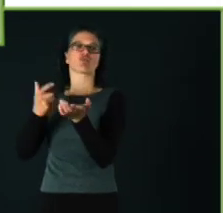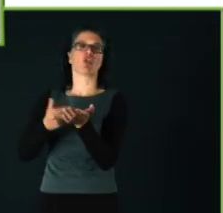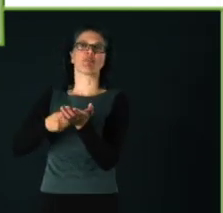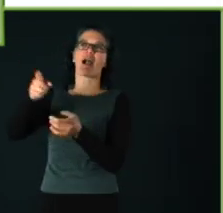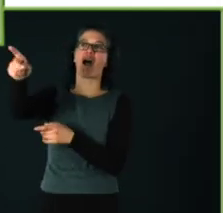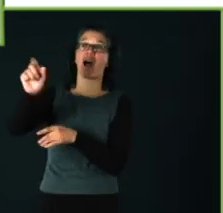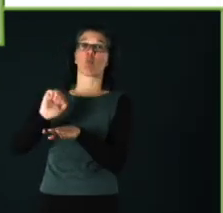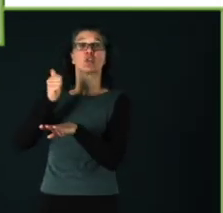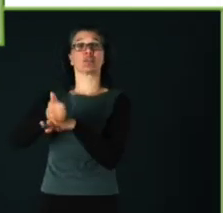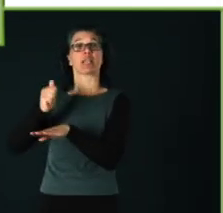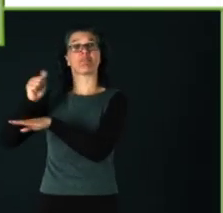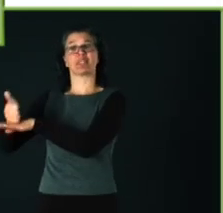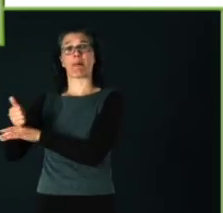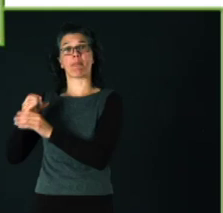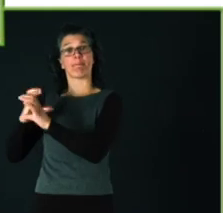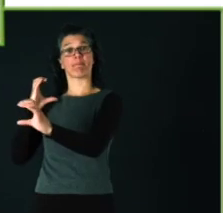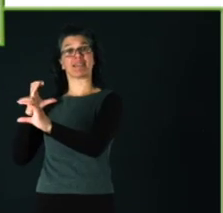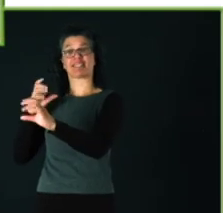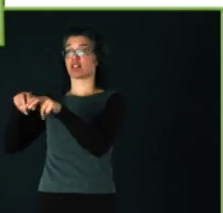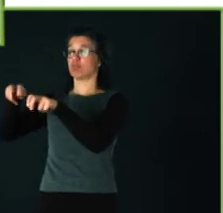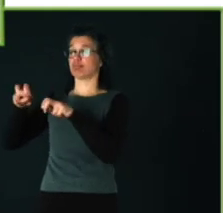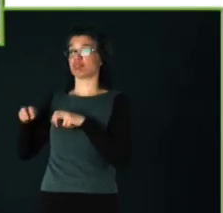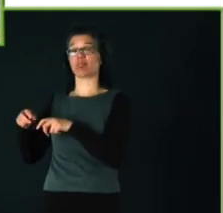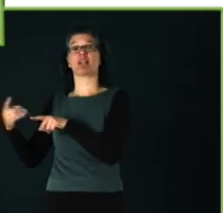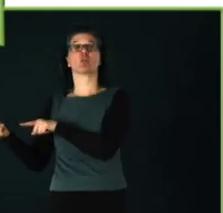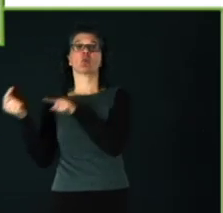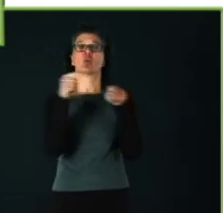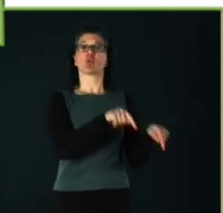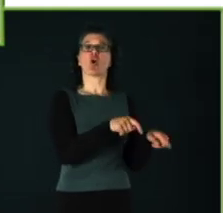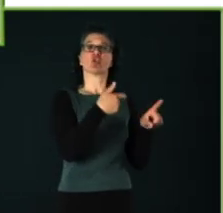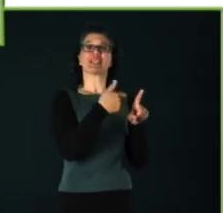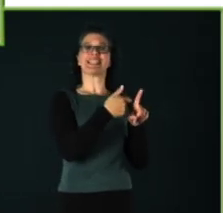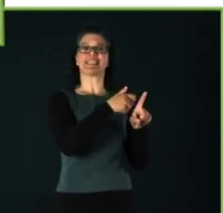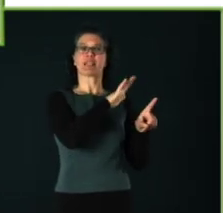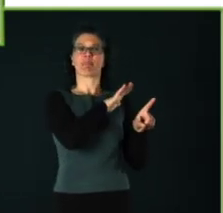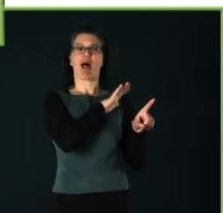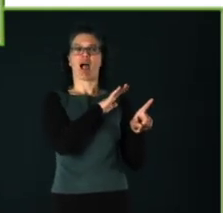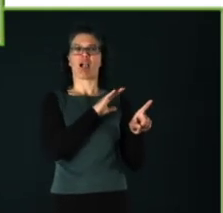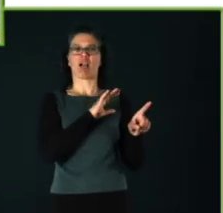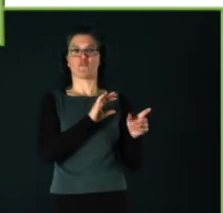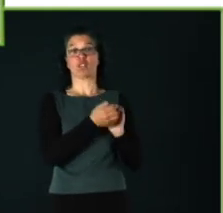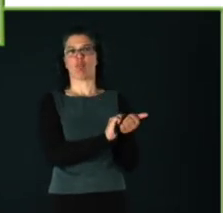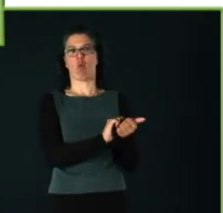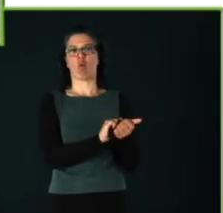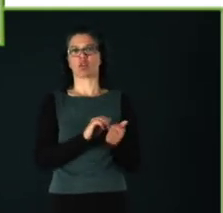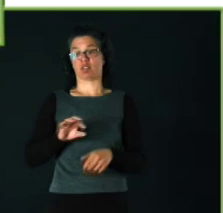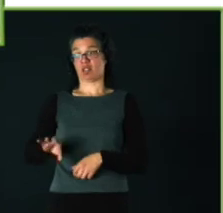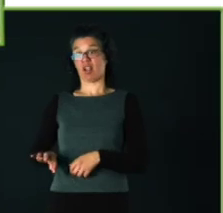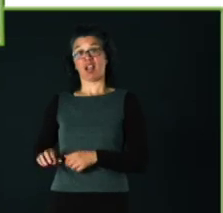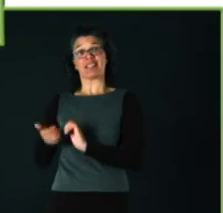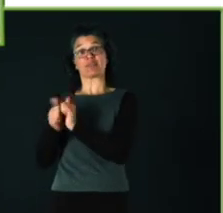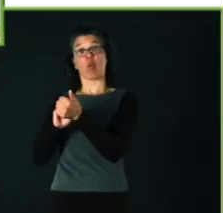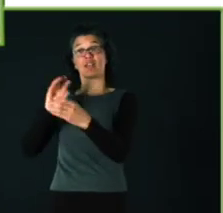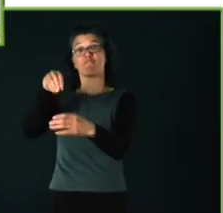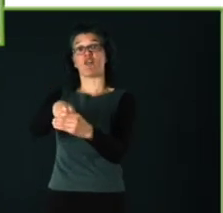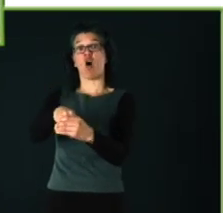to Kensington Park for sports, because some of them can't afford to go to sports, and one kid in sport, one less in court.